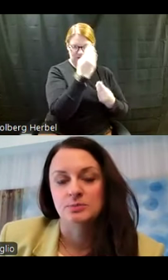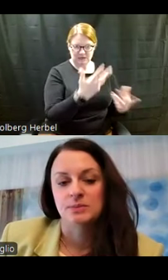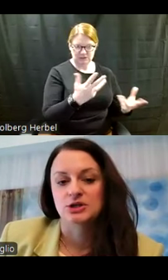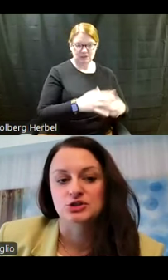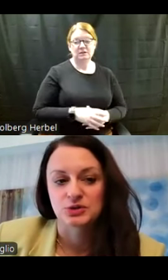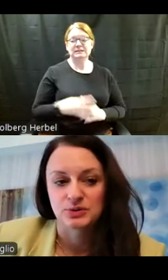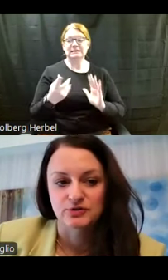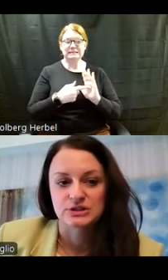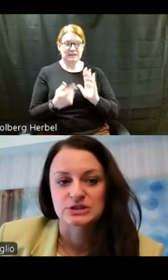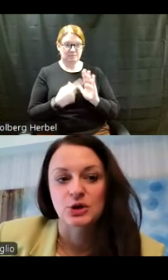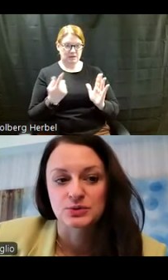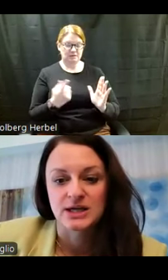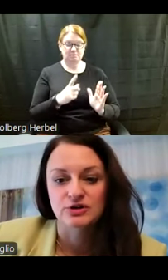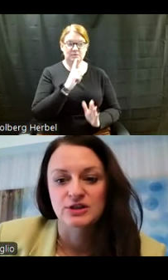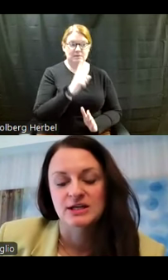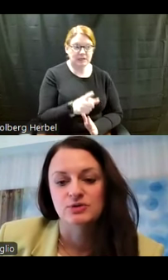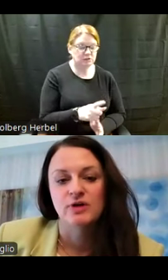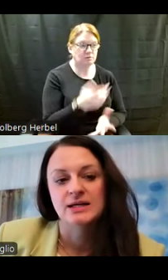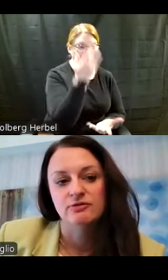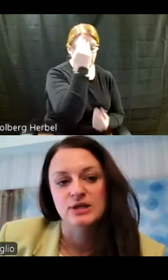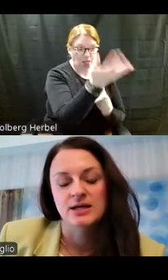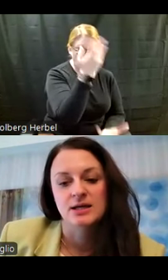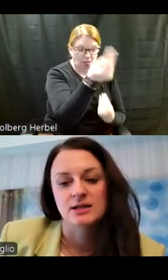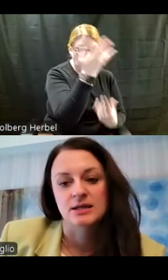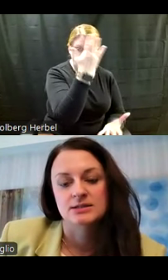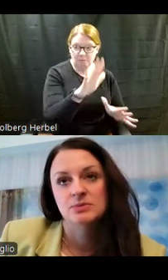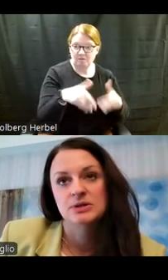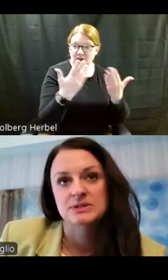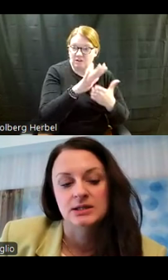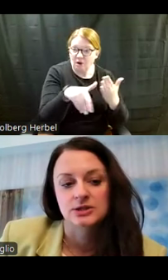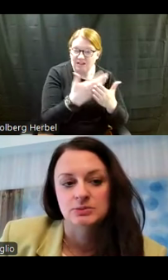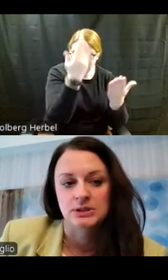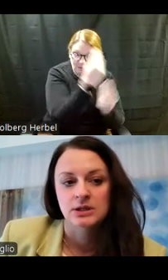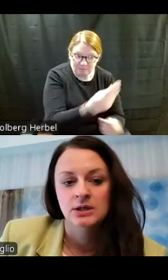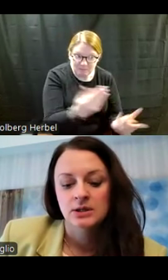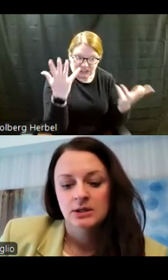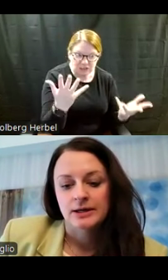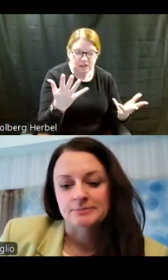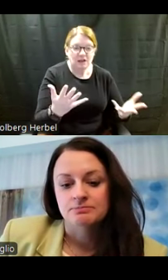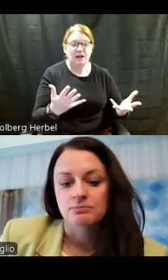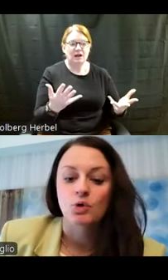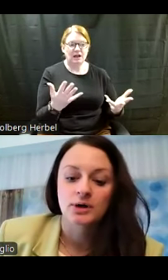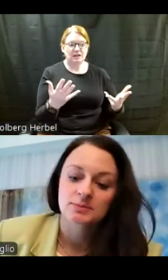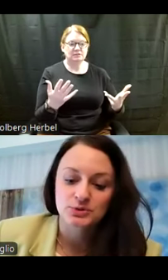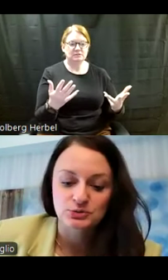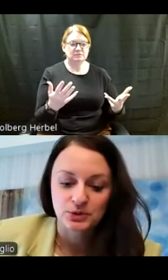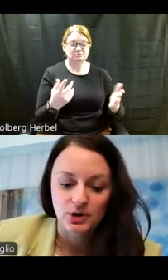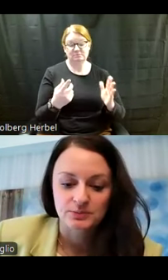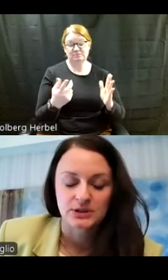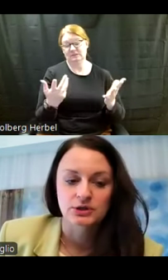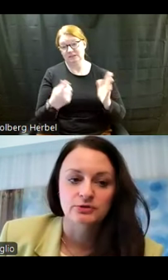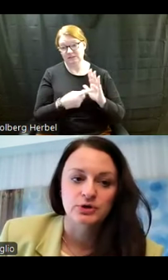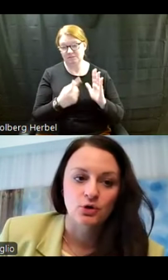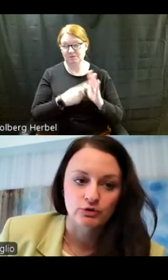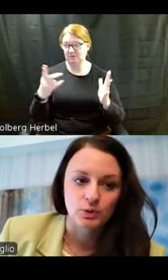caught up in making sure that we've disclosed everything and provided everything, and sometimes that can actually be do more harm